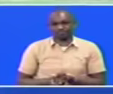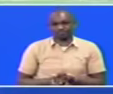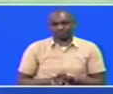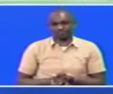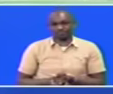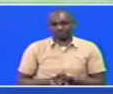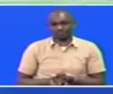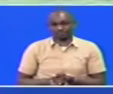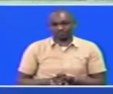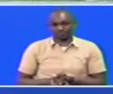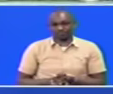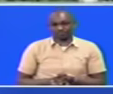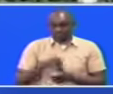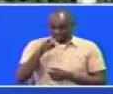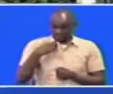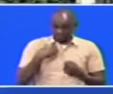have really been giving their best,